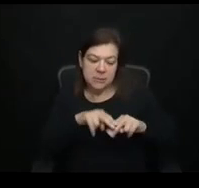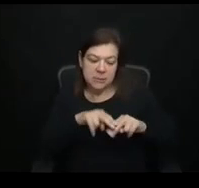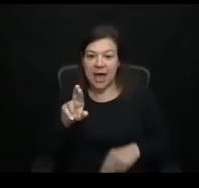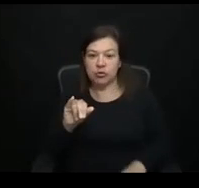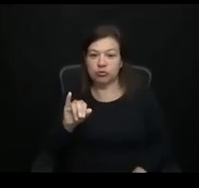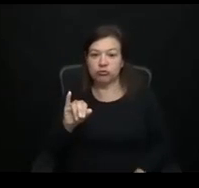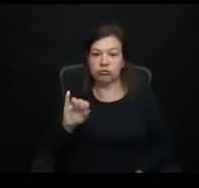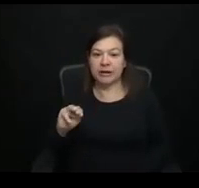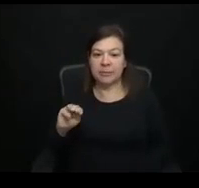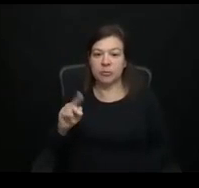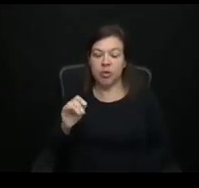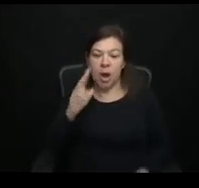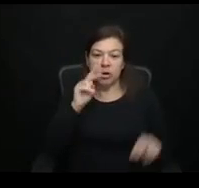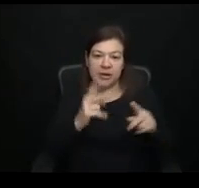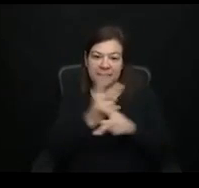there.